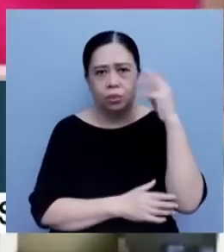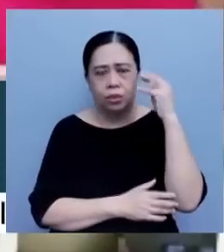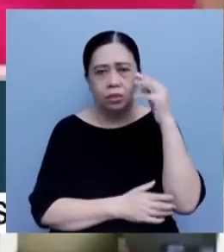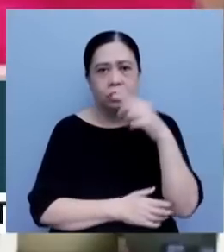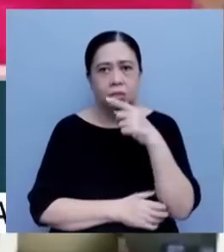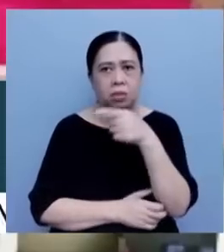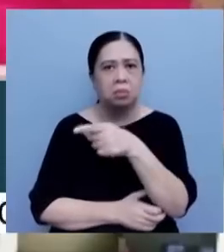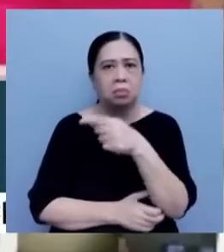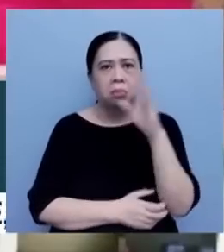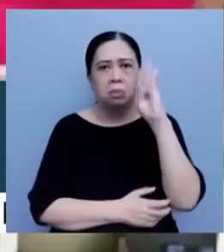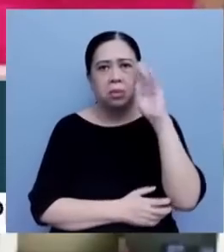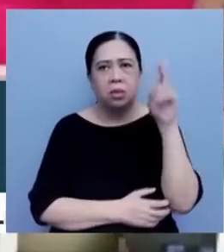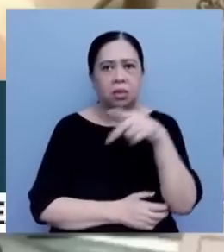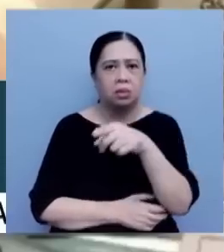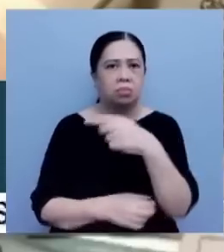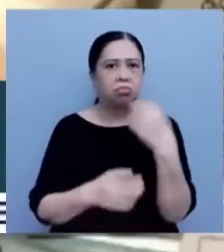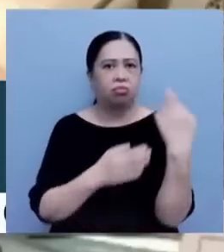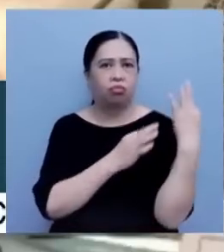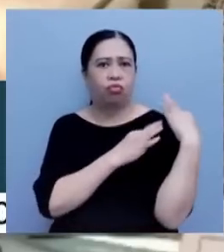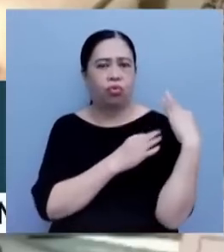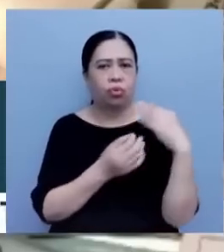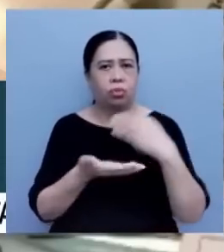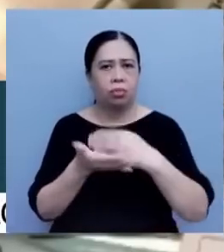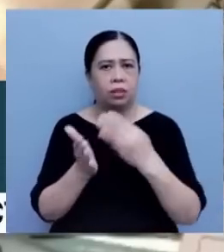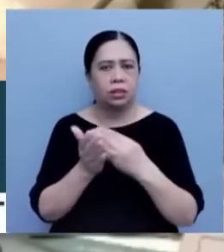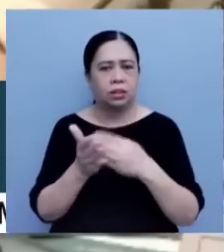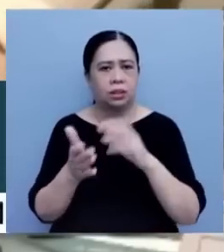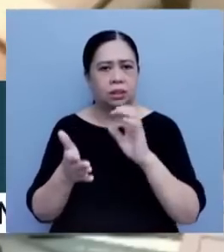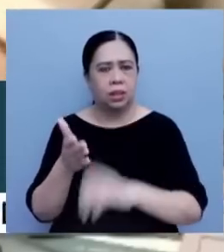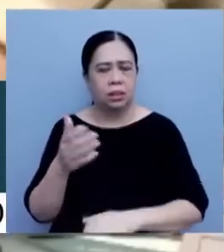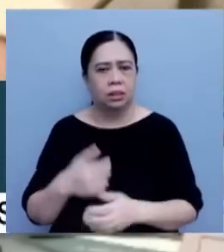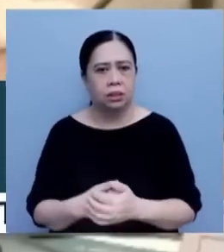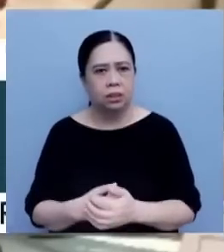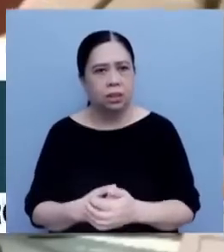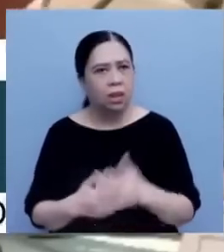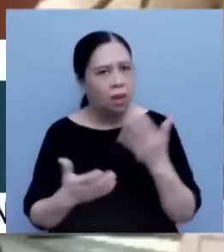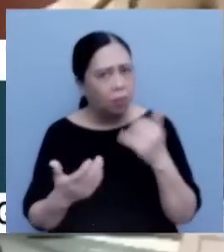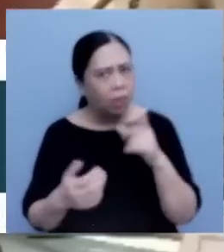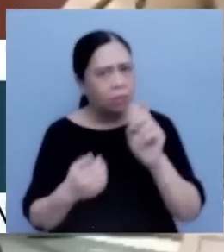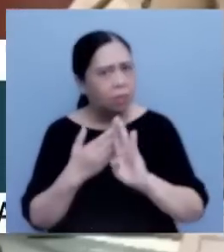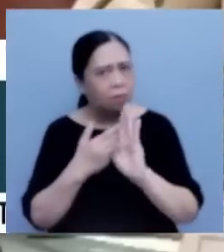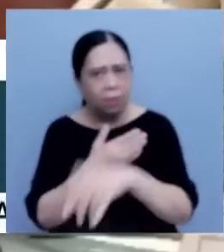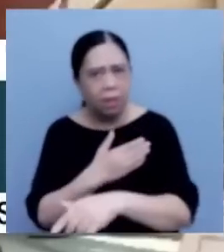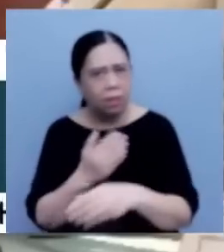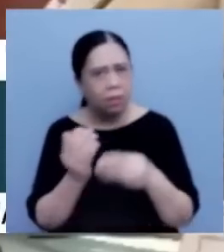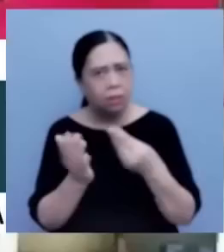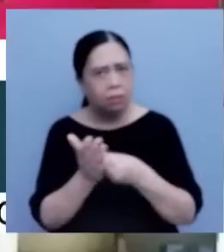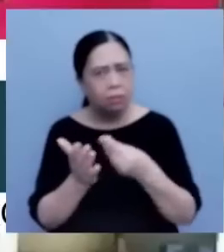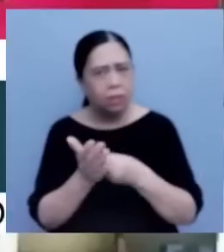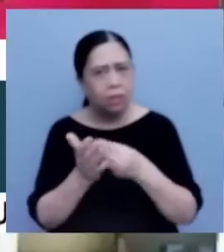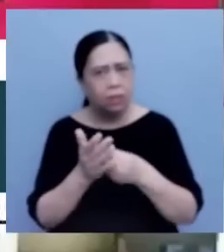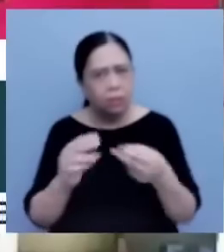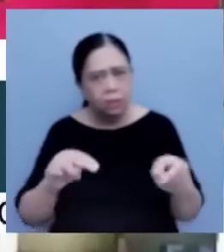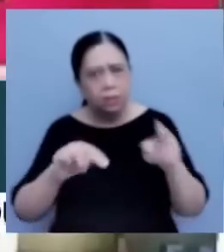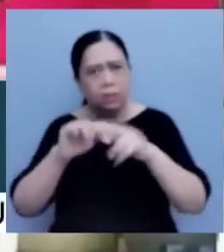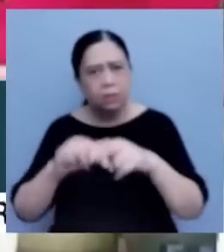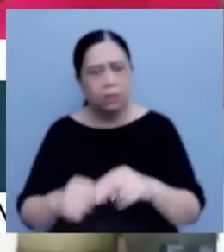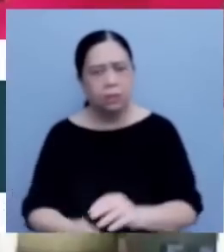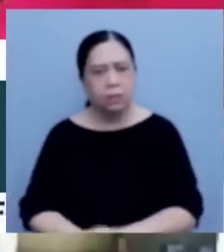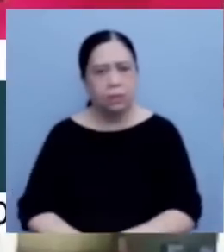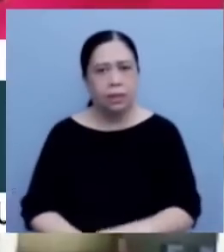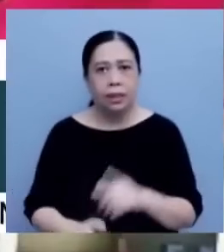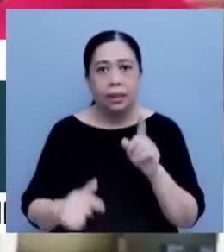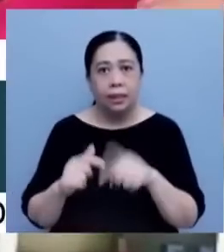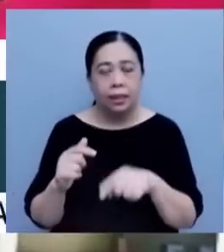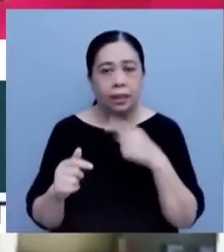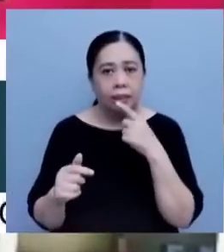administration for the budget cuts. Hindi dapat ganito sa DOH. Dapat po ma-restore yung cut at kaya taasan pa po. Hindi pa po pwede na meron